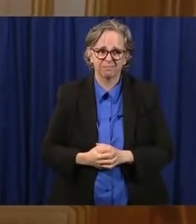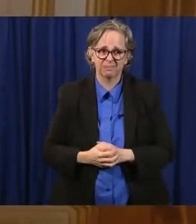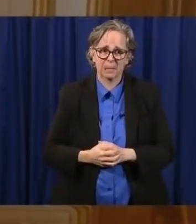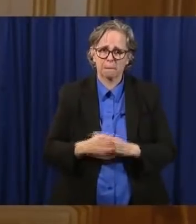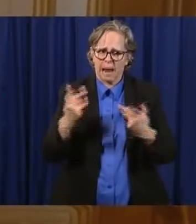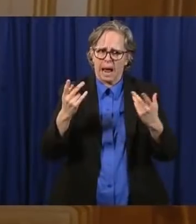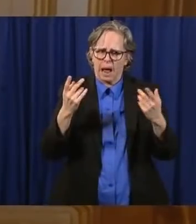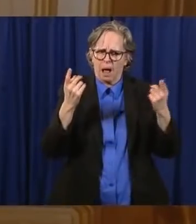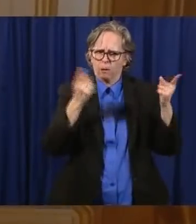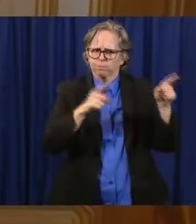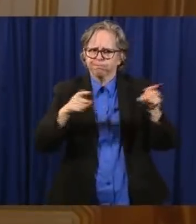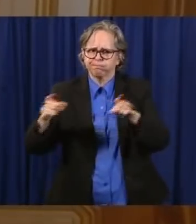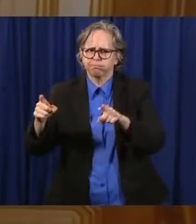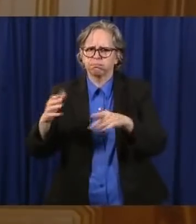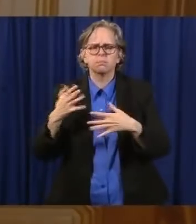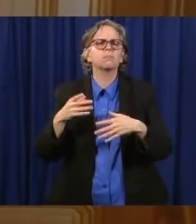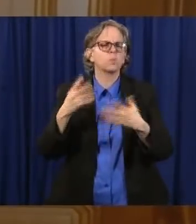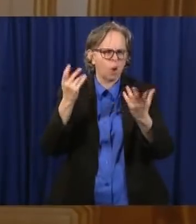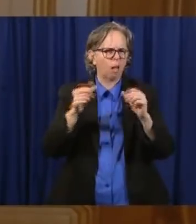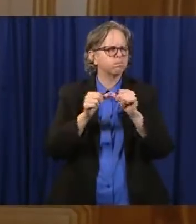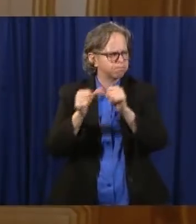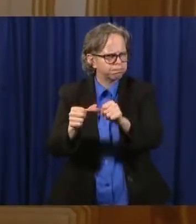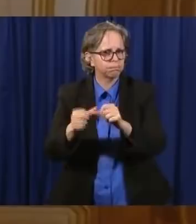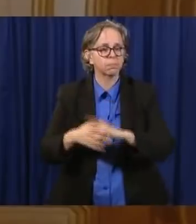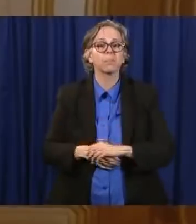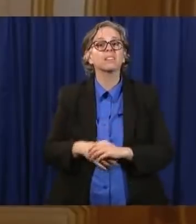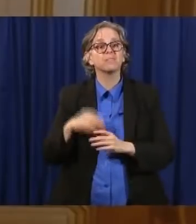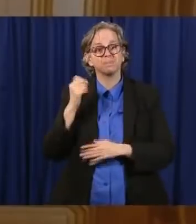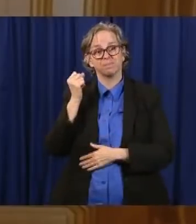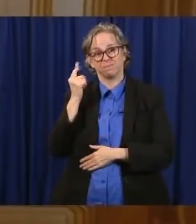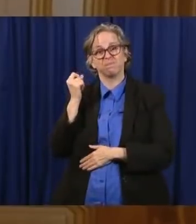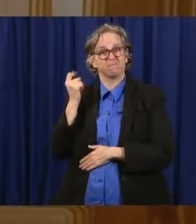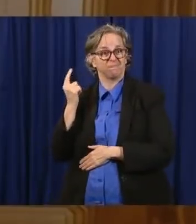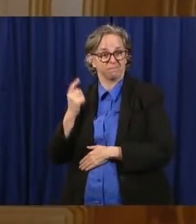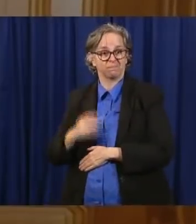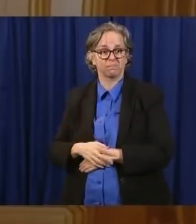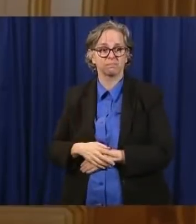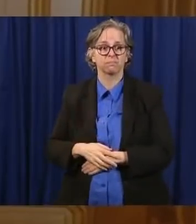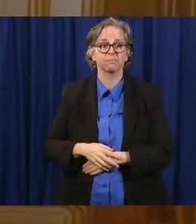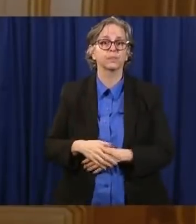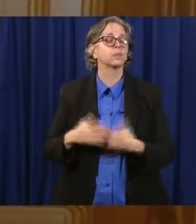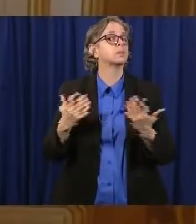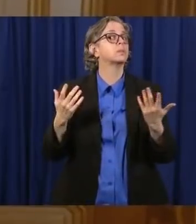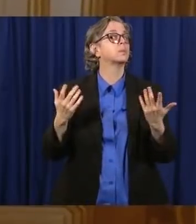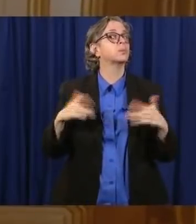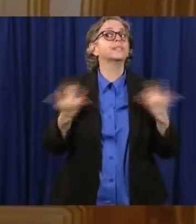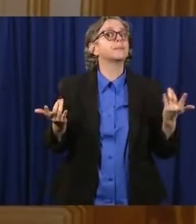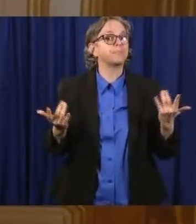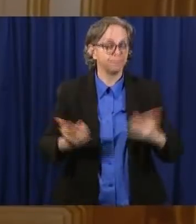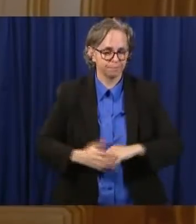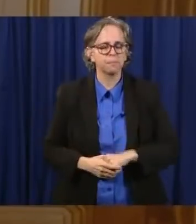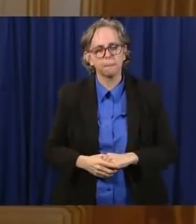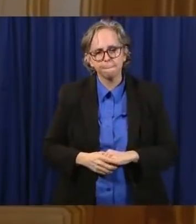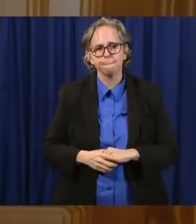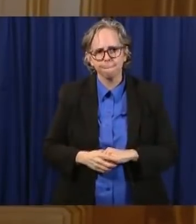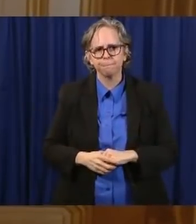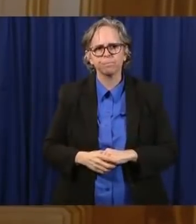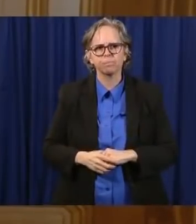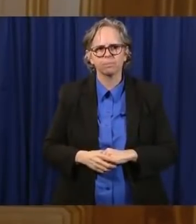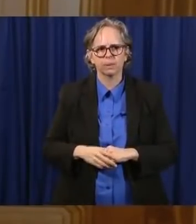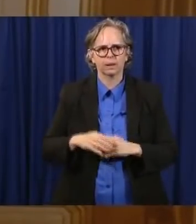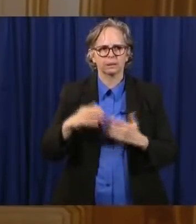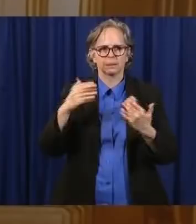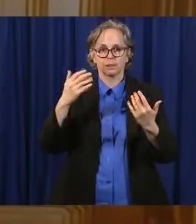this, and that is how we're coming in dealing with getting together PPE,